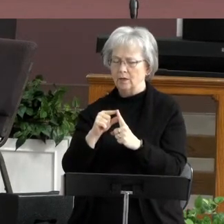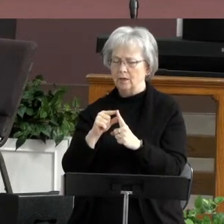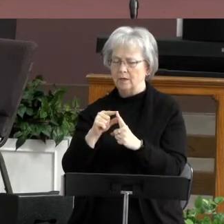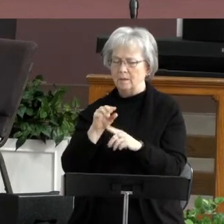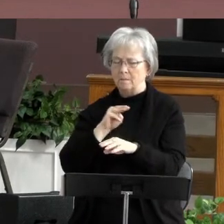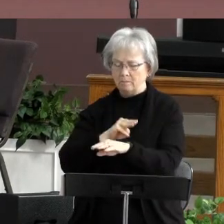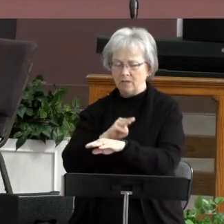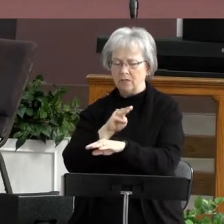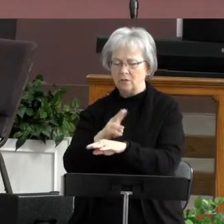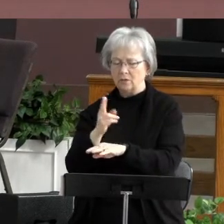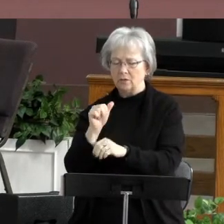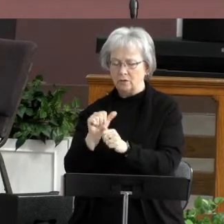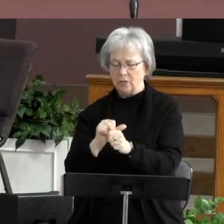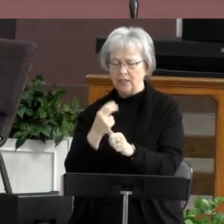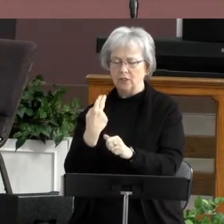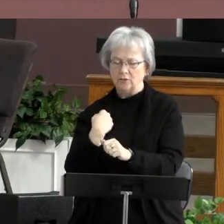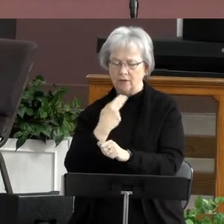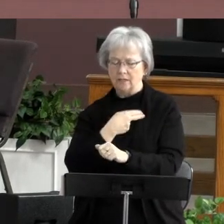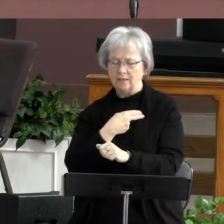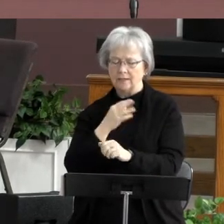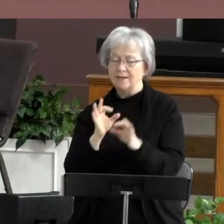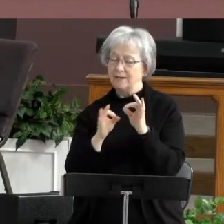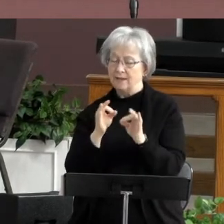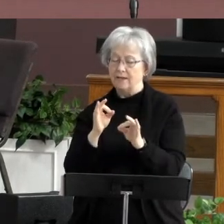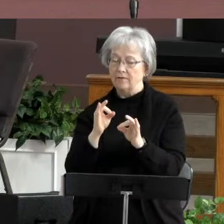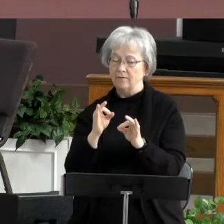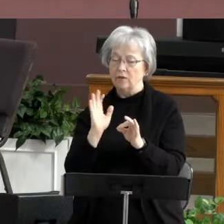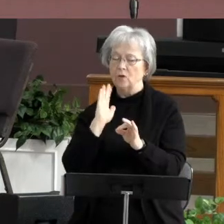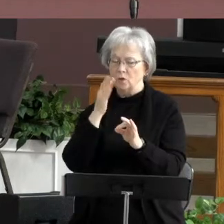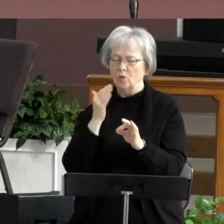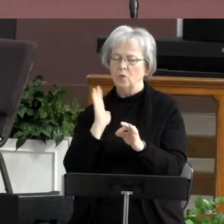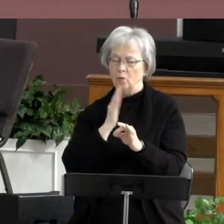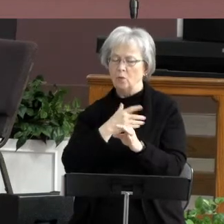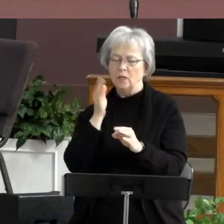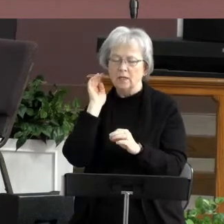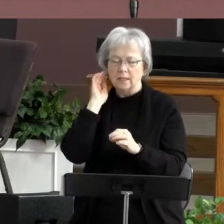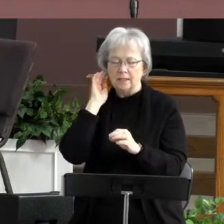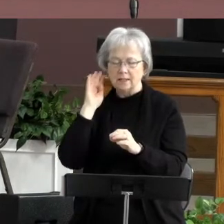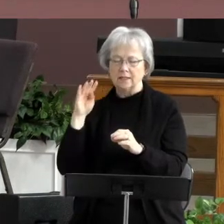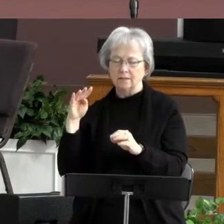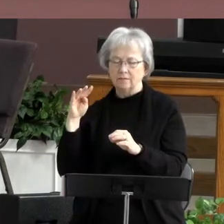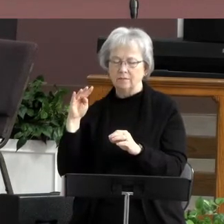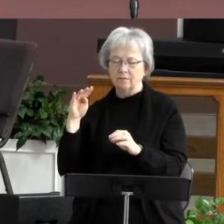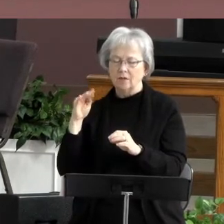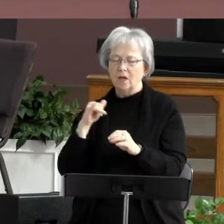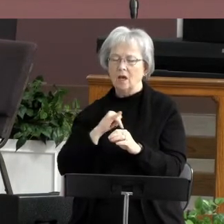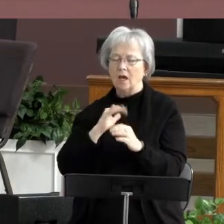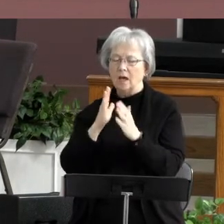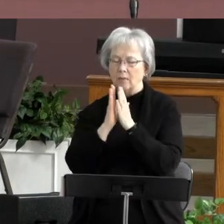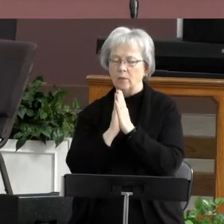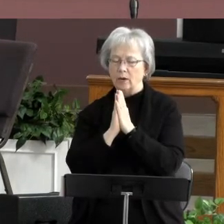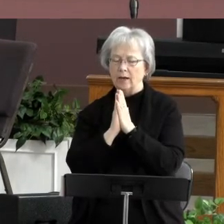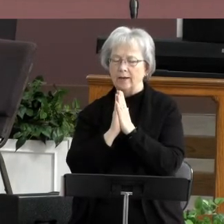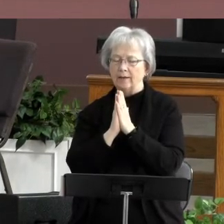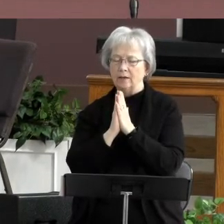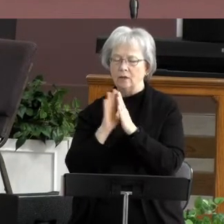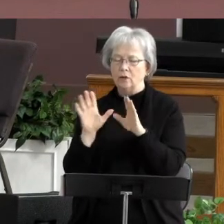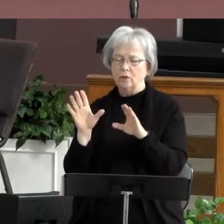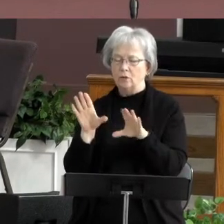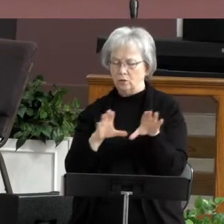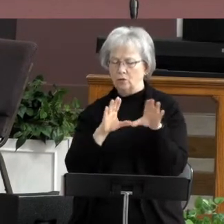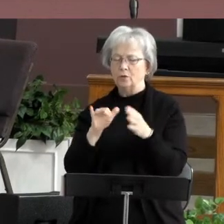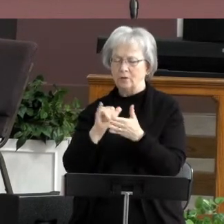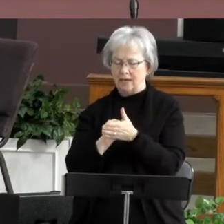ministers to each and every one of us if we will but listen. And so I pray that we would do that this morning. Encourage